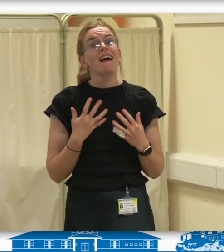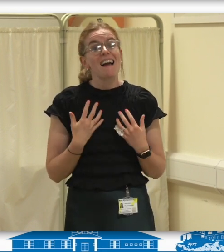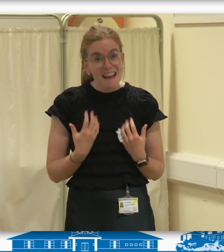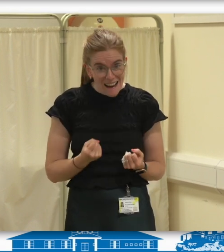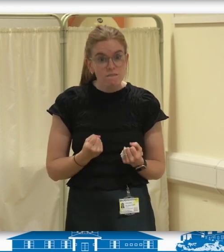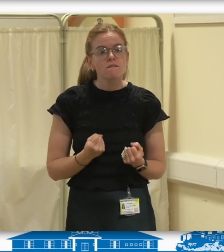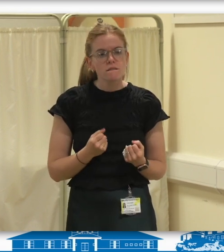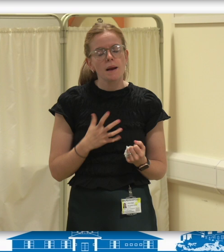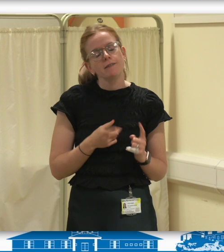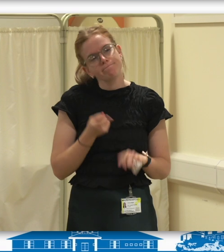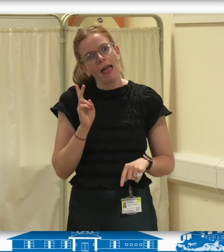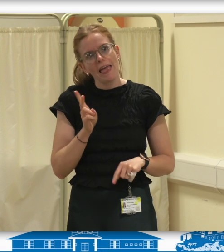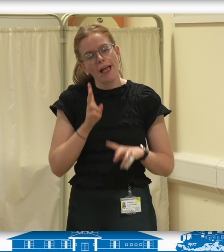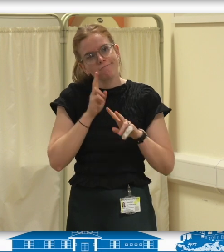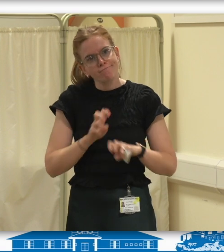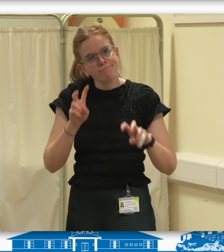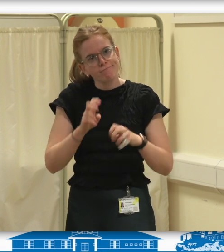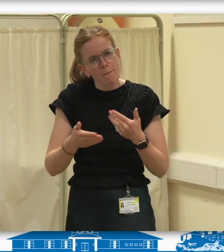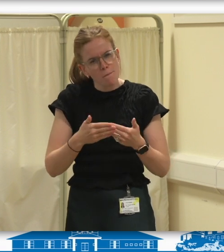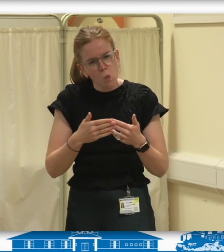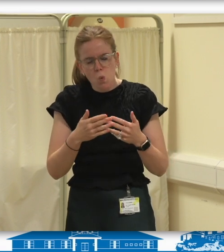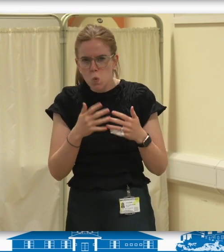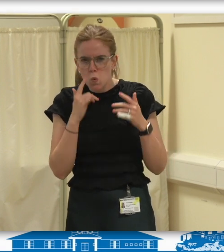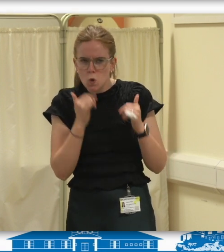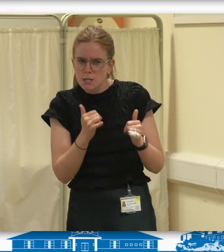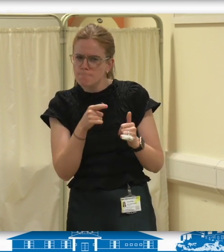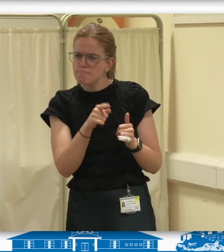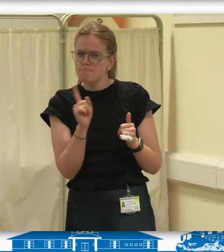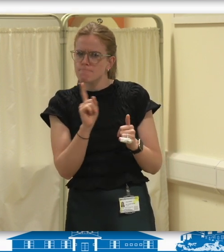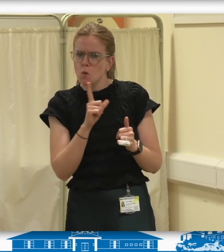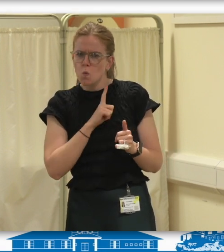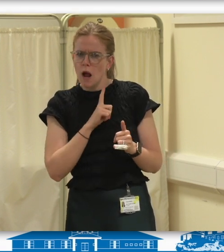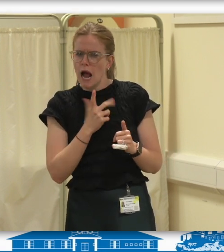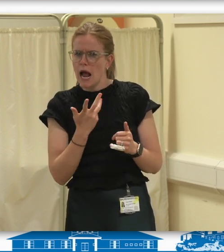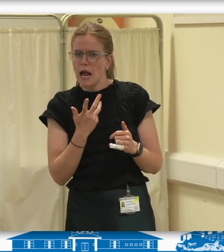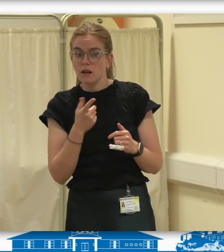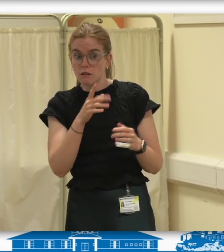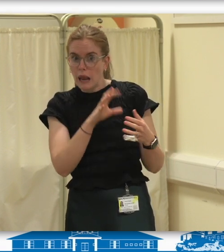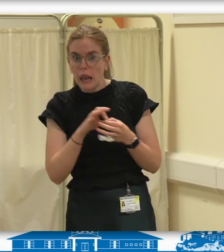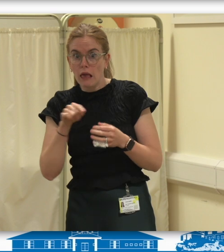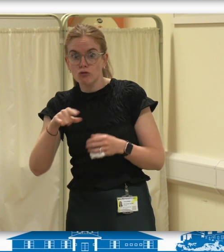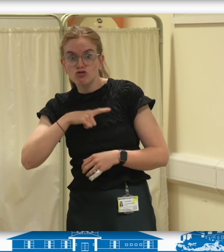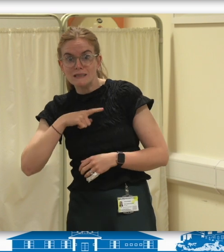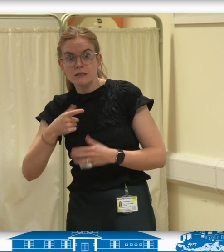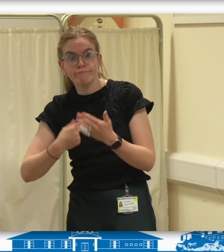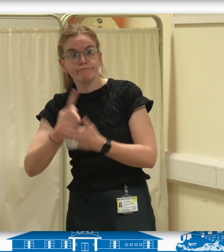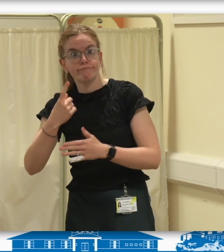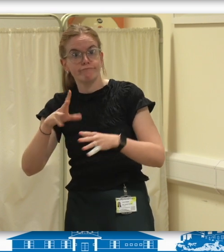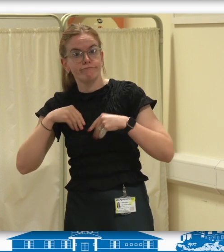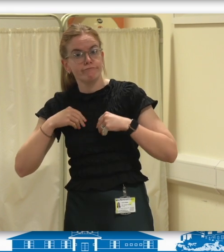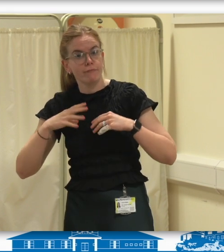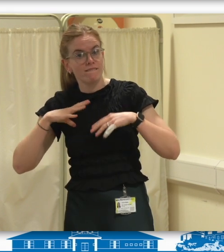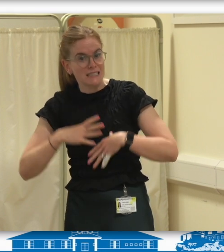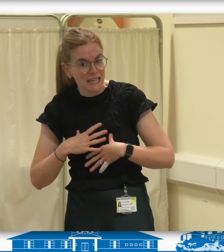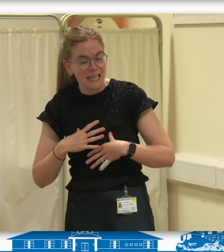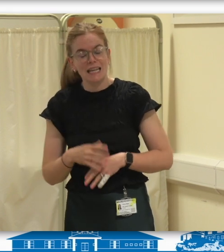mean having further investigations to understand those abnormalities and whether they are a cause of the fatigue.